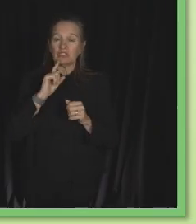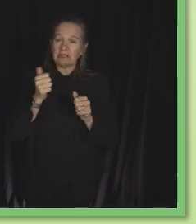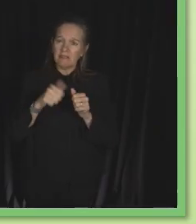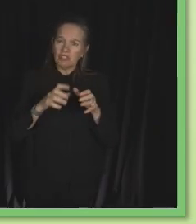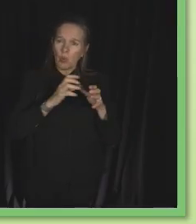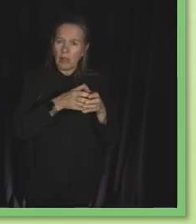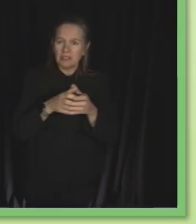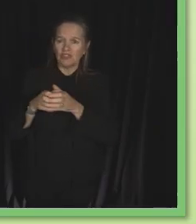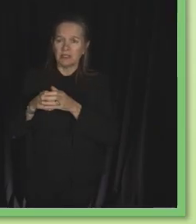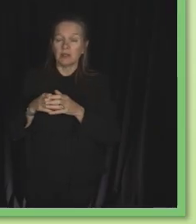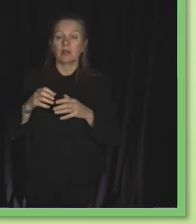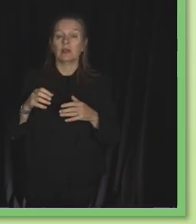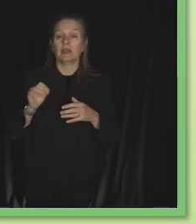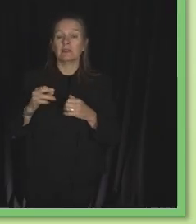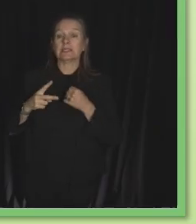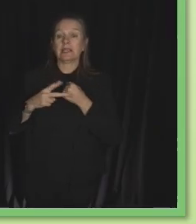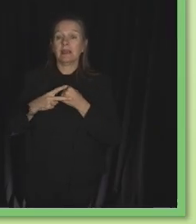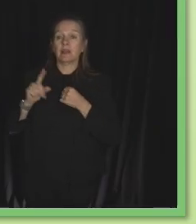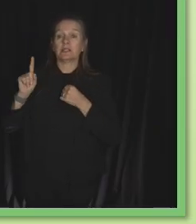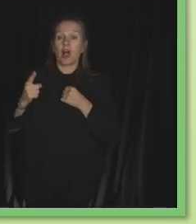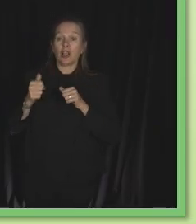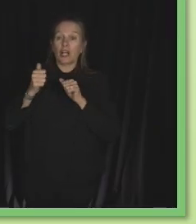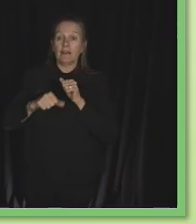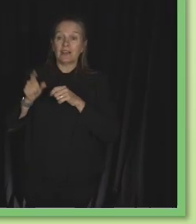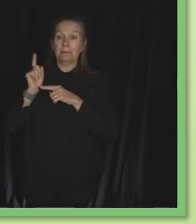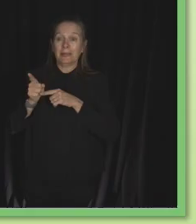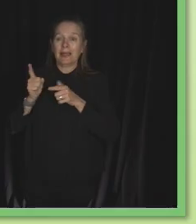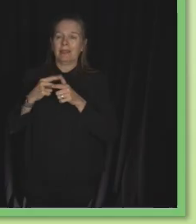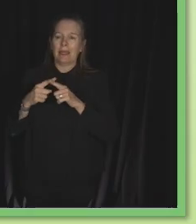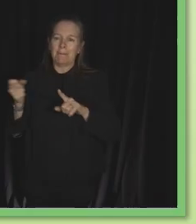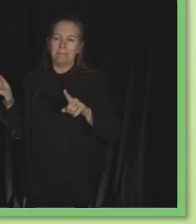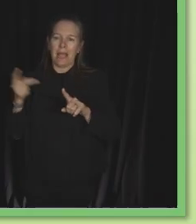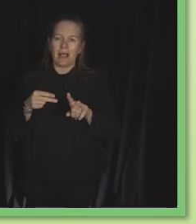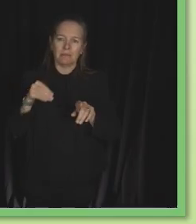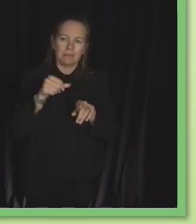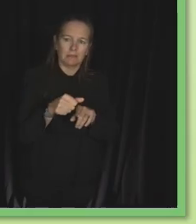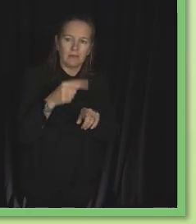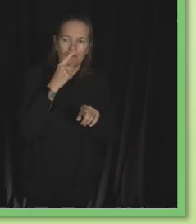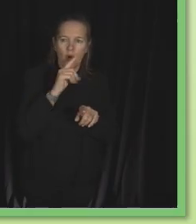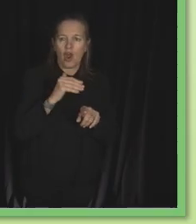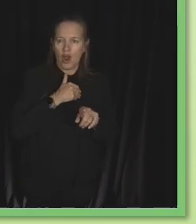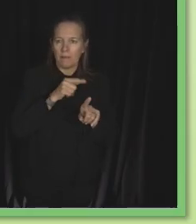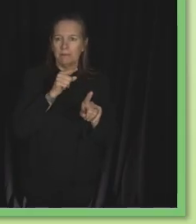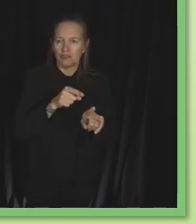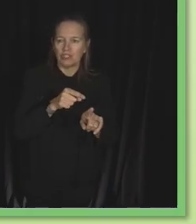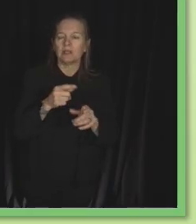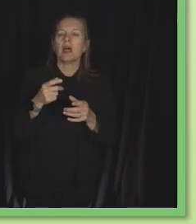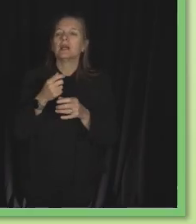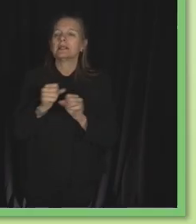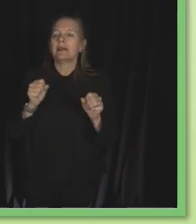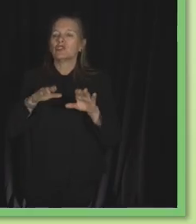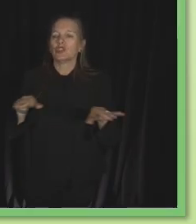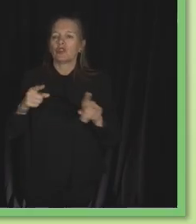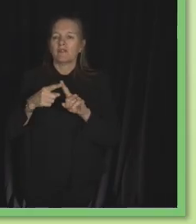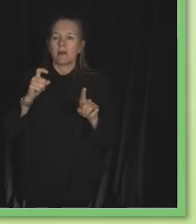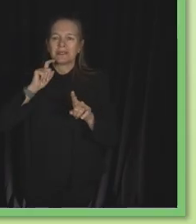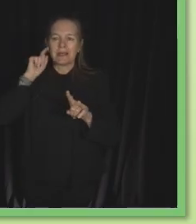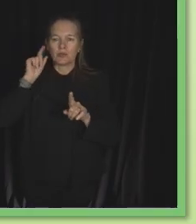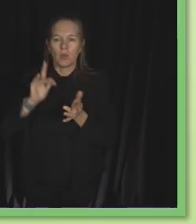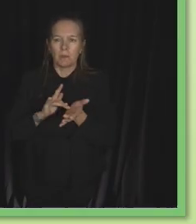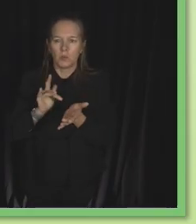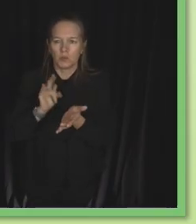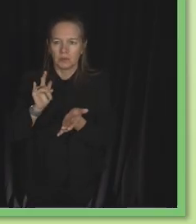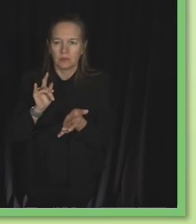minute saved goes back to our mission, saving children from sexual abuse. Maintaining servers